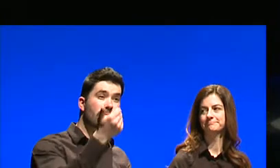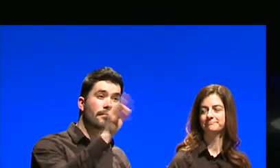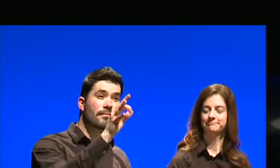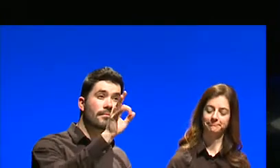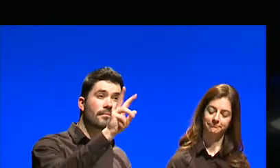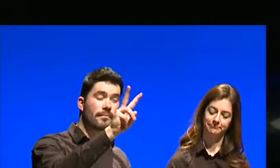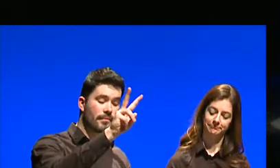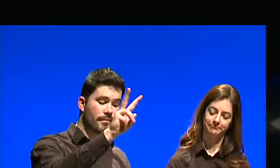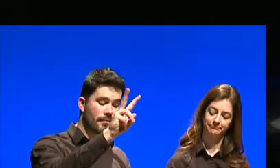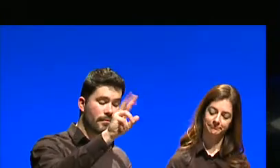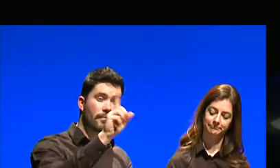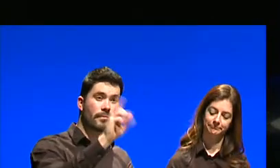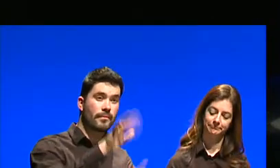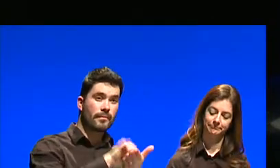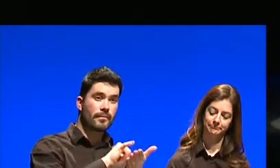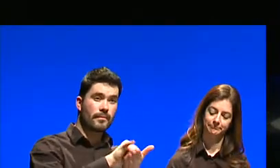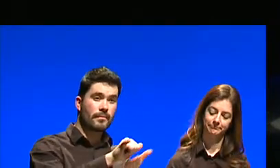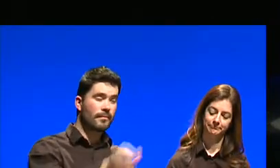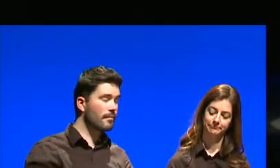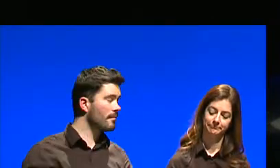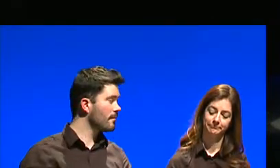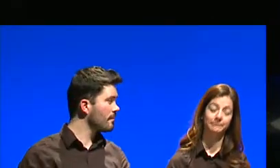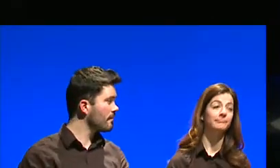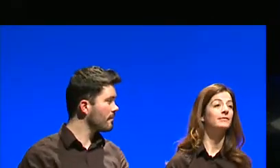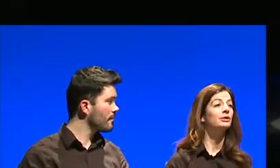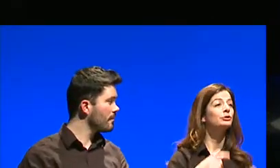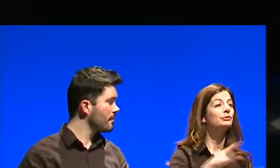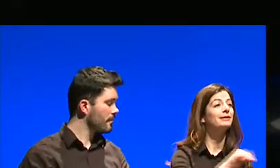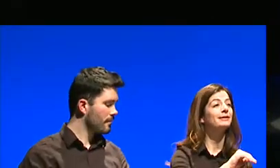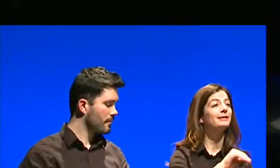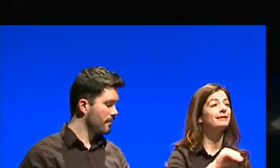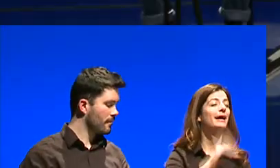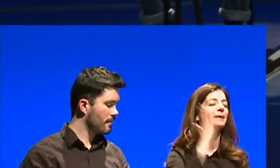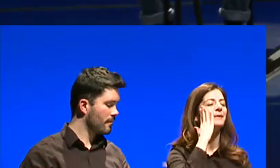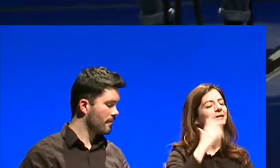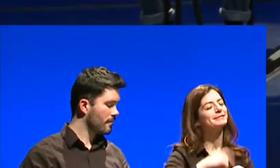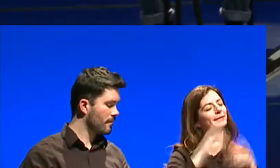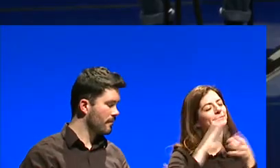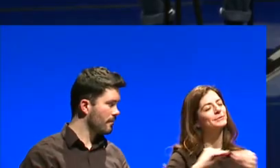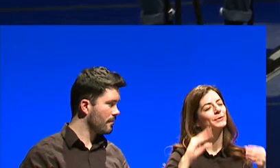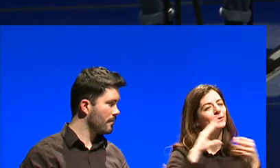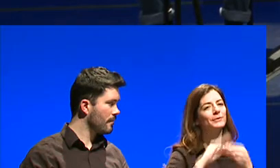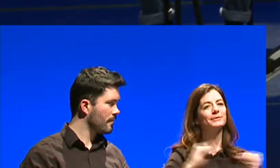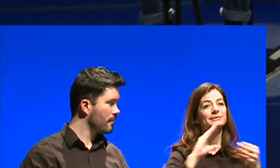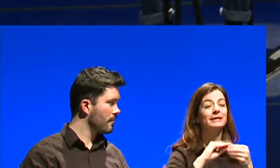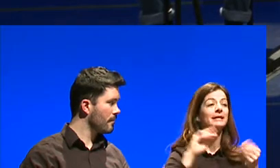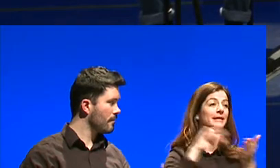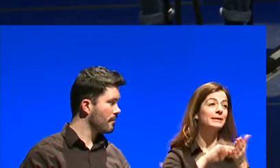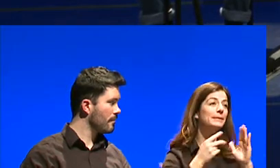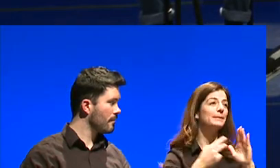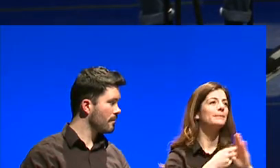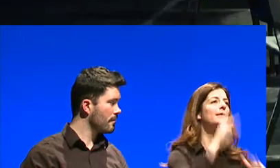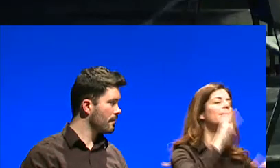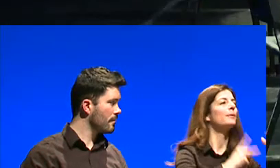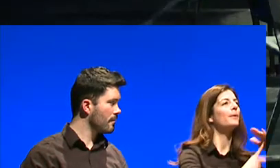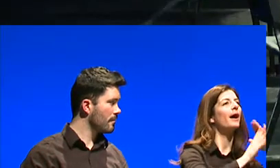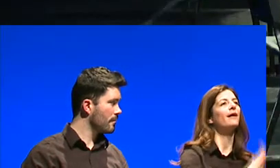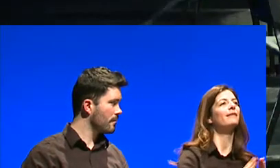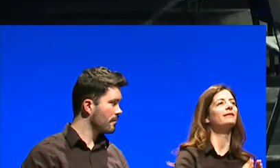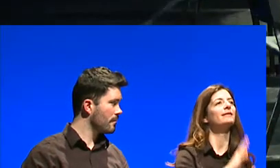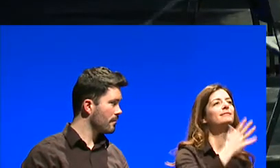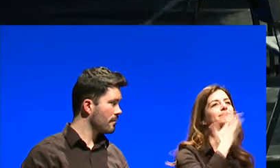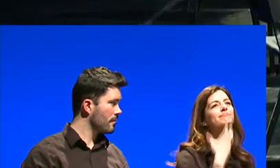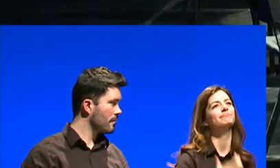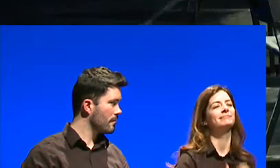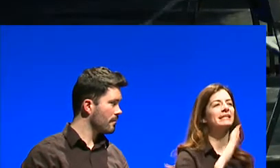1992. Long Island. The bedtime stories my mother tells me are hadith. The stories of the Prophet. If someone is walking down a